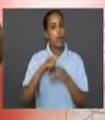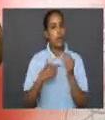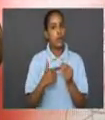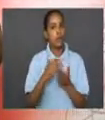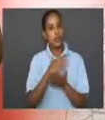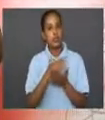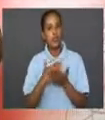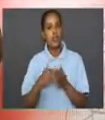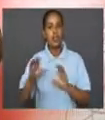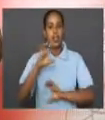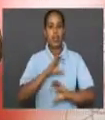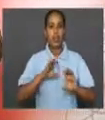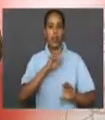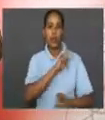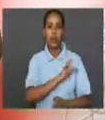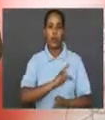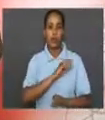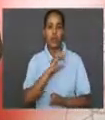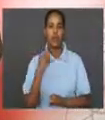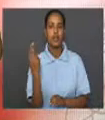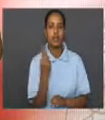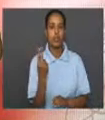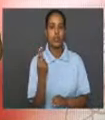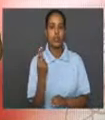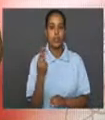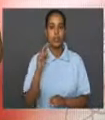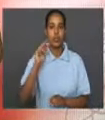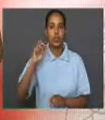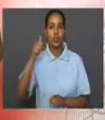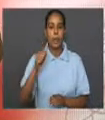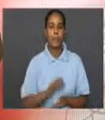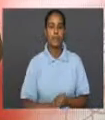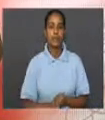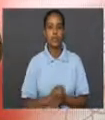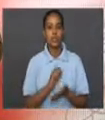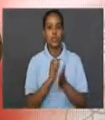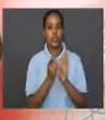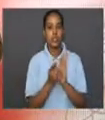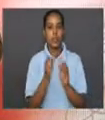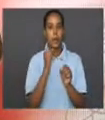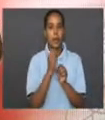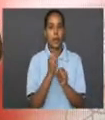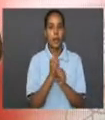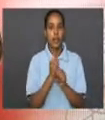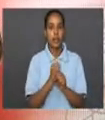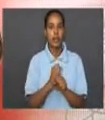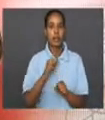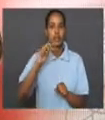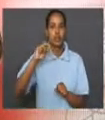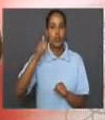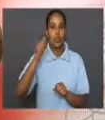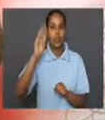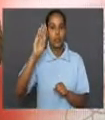about some of the chemical properties and uses of sodium, such as making